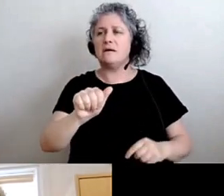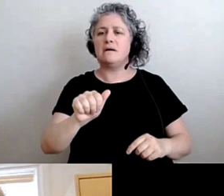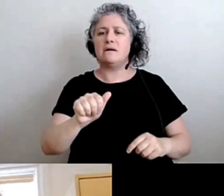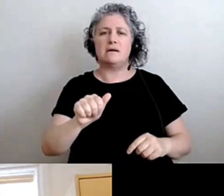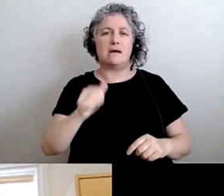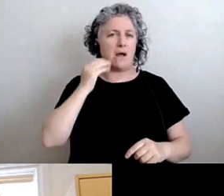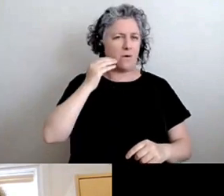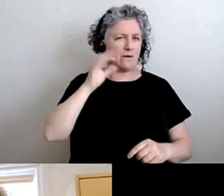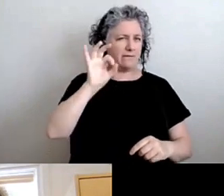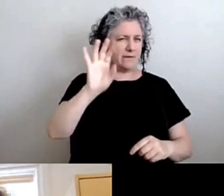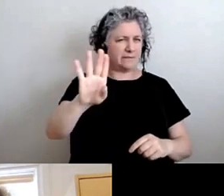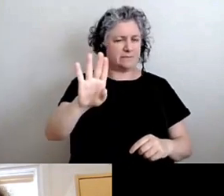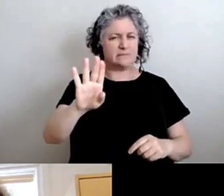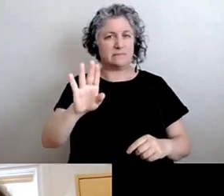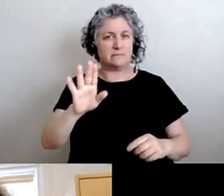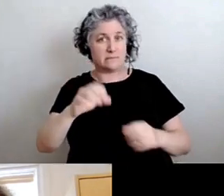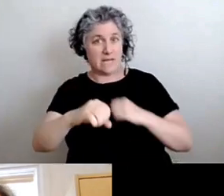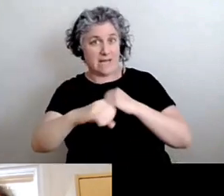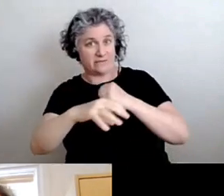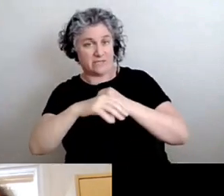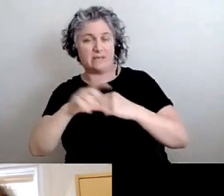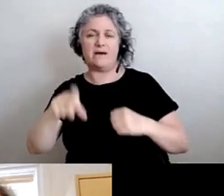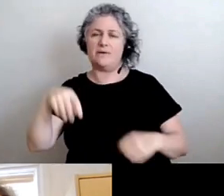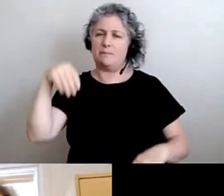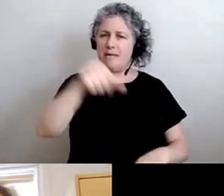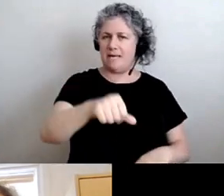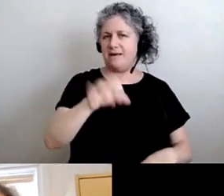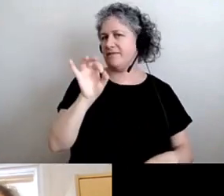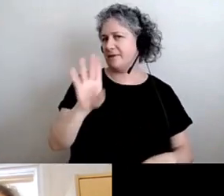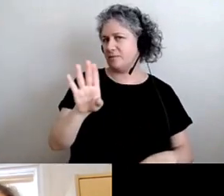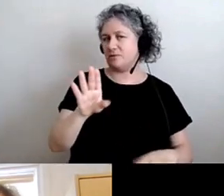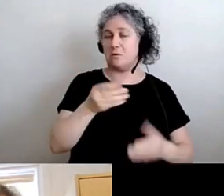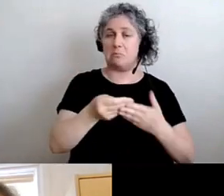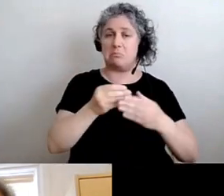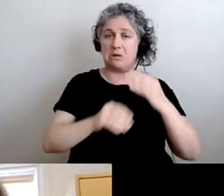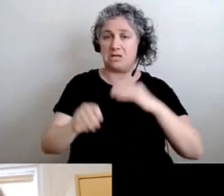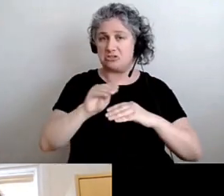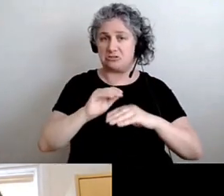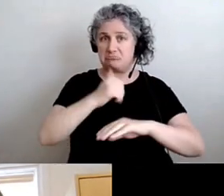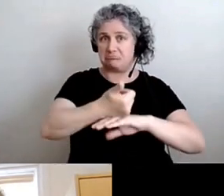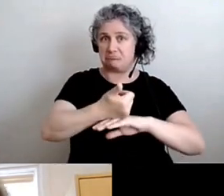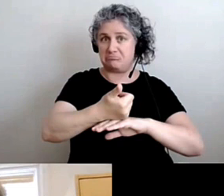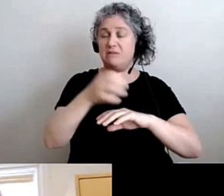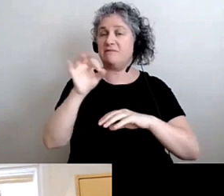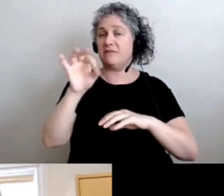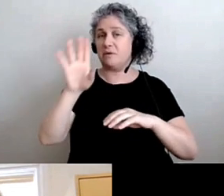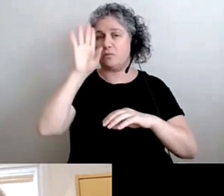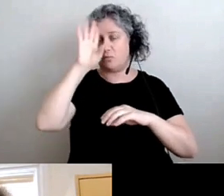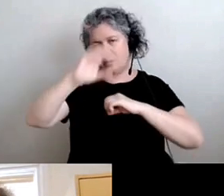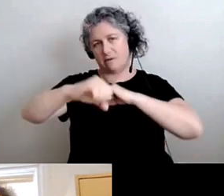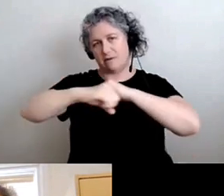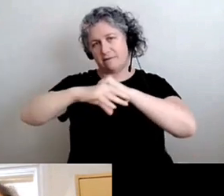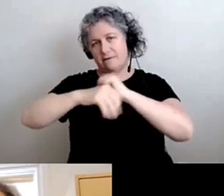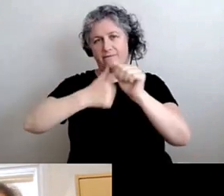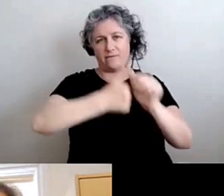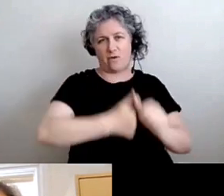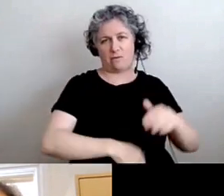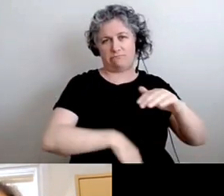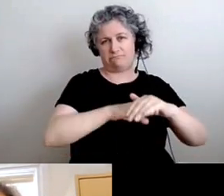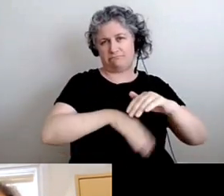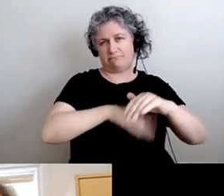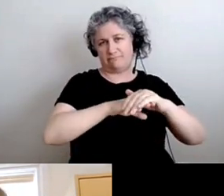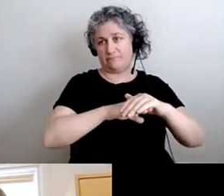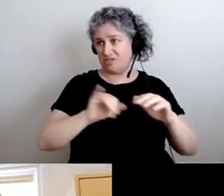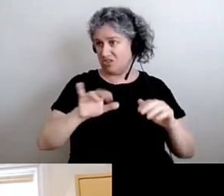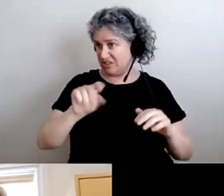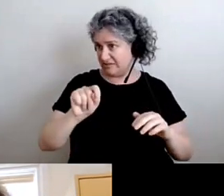Facebook, if you want to advertise, you have to pay. So you can set a budget on how much you want to pay, and Facebook will advertise accordingly. Janet, I'm not sure if you have used